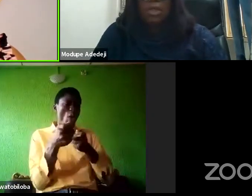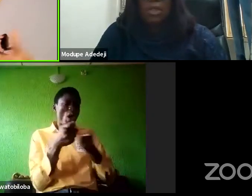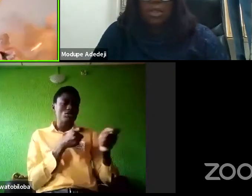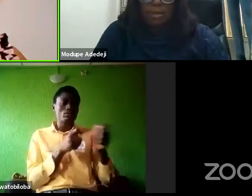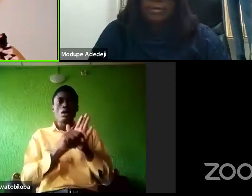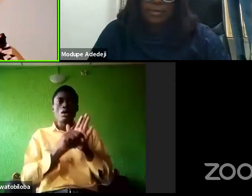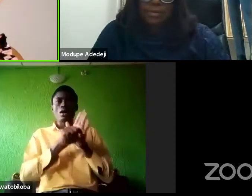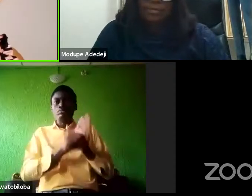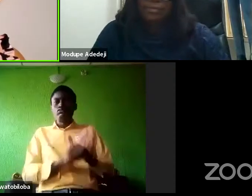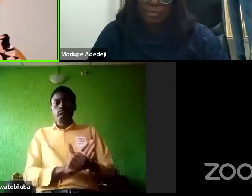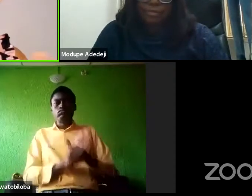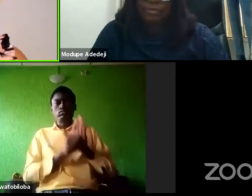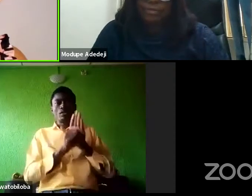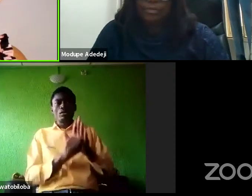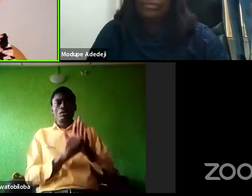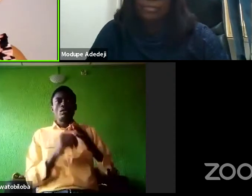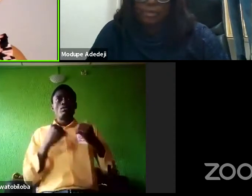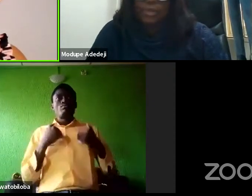emotional parts